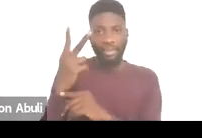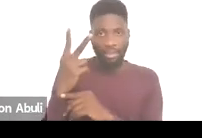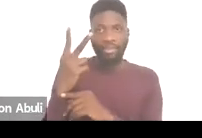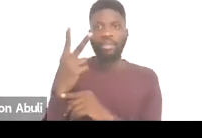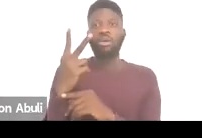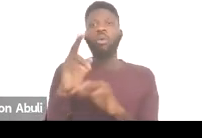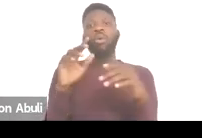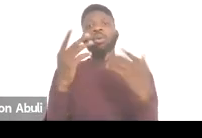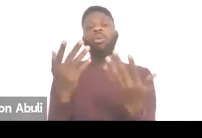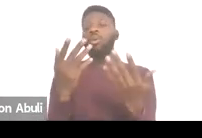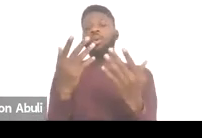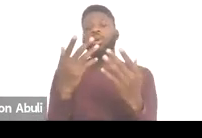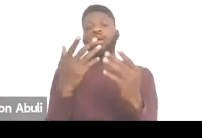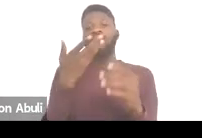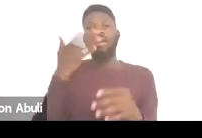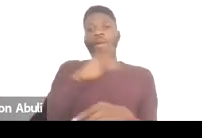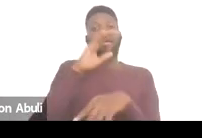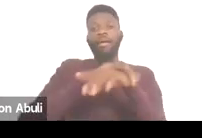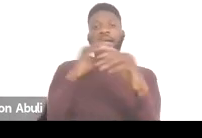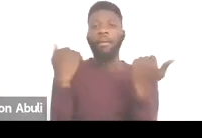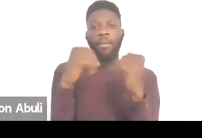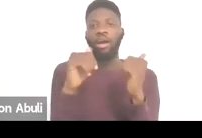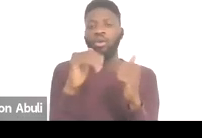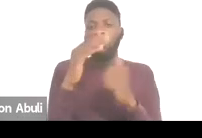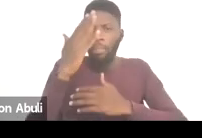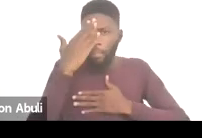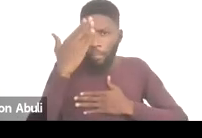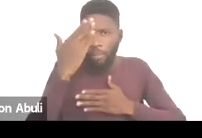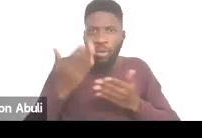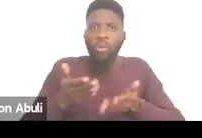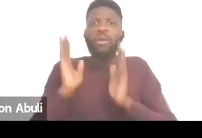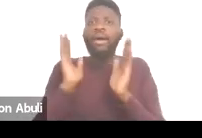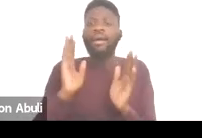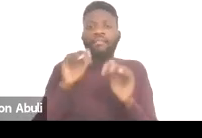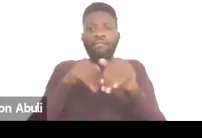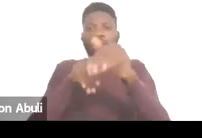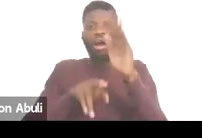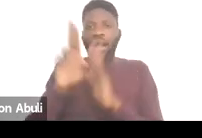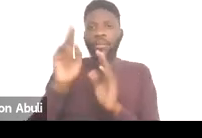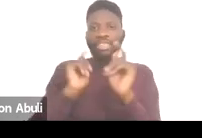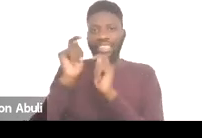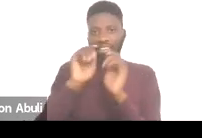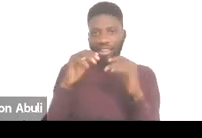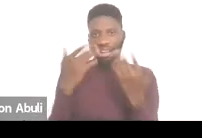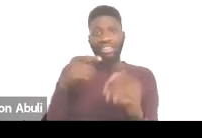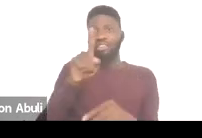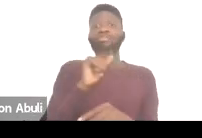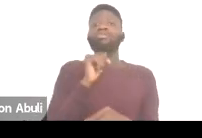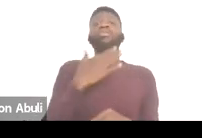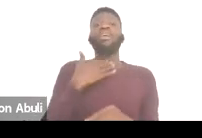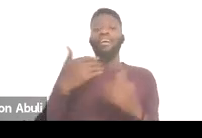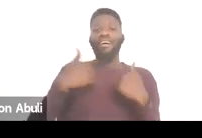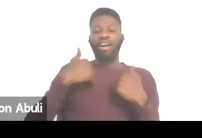not received any feedback. What is a polite way to follow up on those interviews? Because again, you do not want to have a situation where